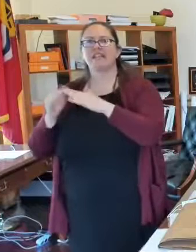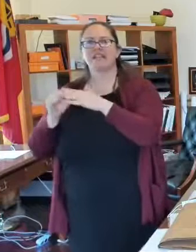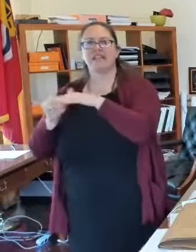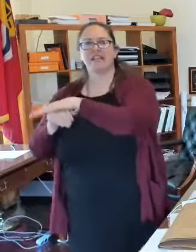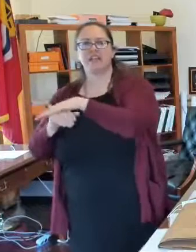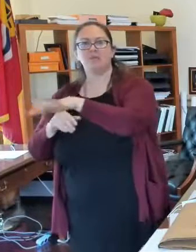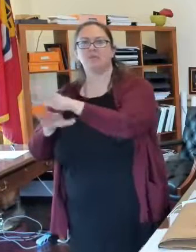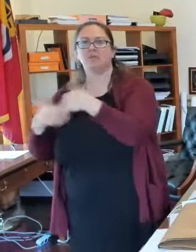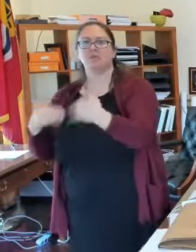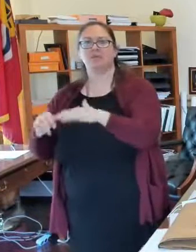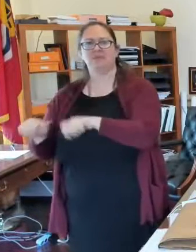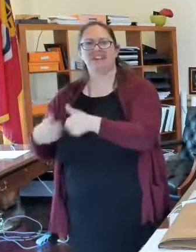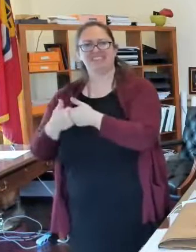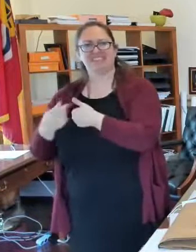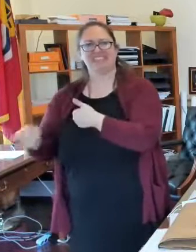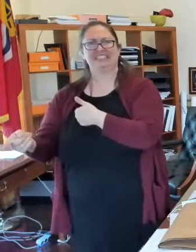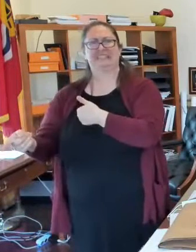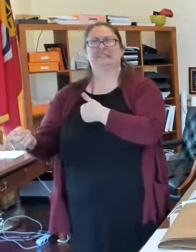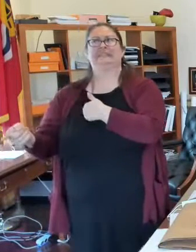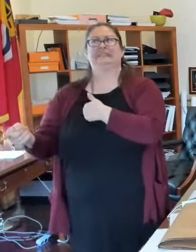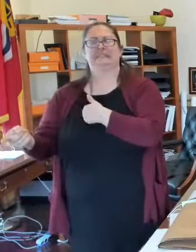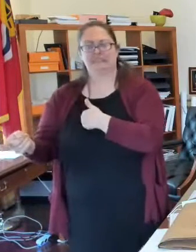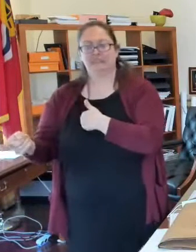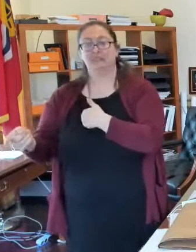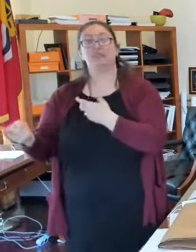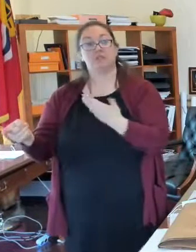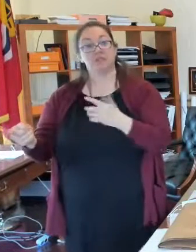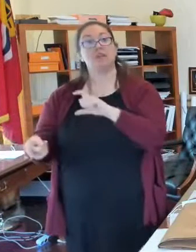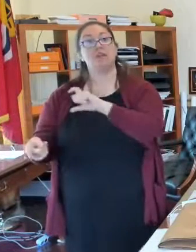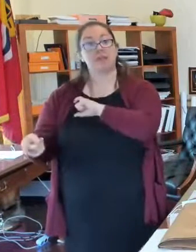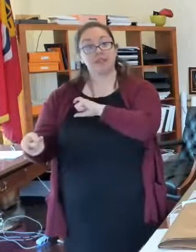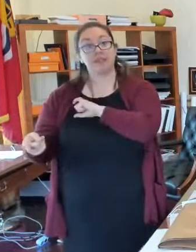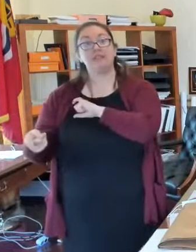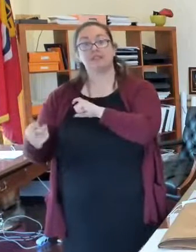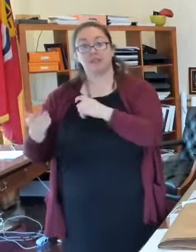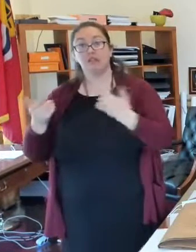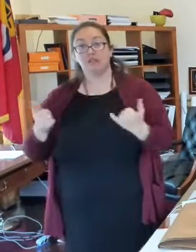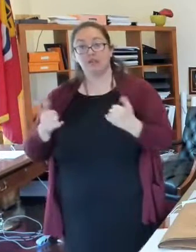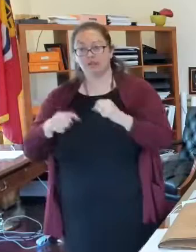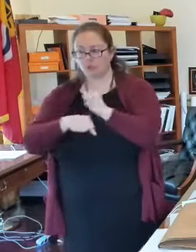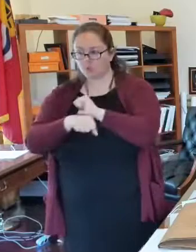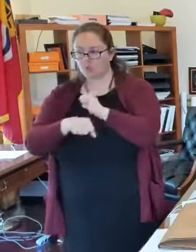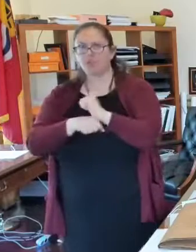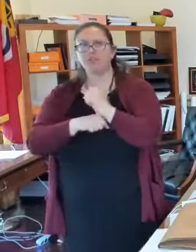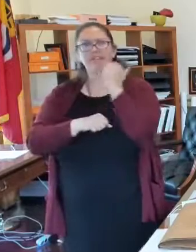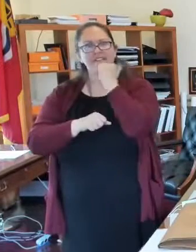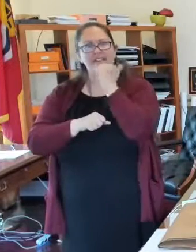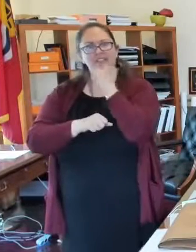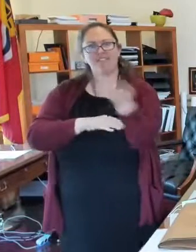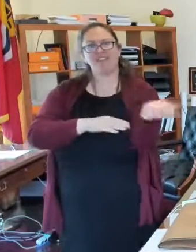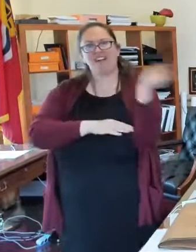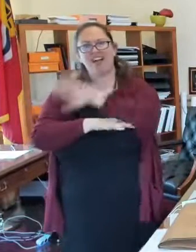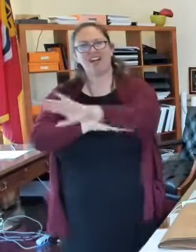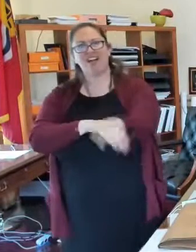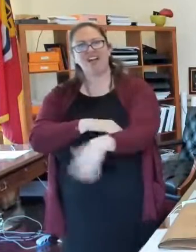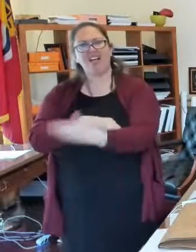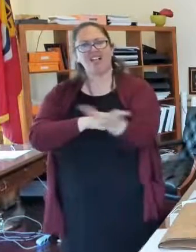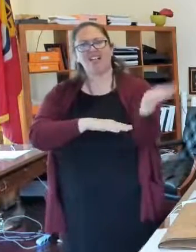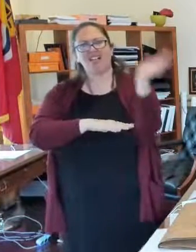So it is something that our police department is working on day in and day out, and we